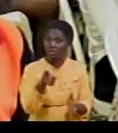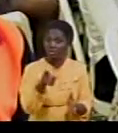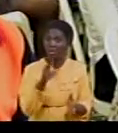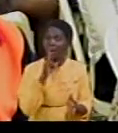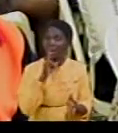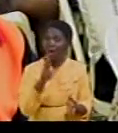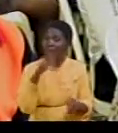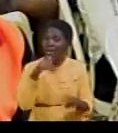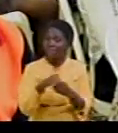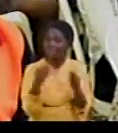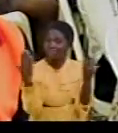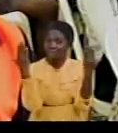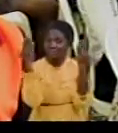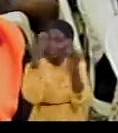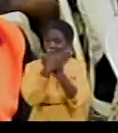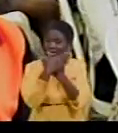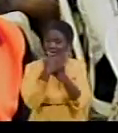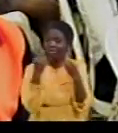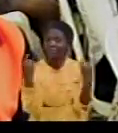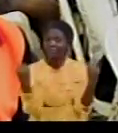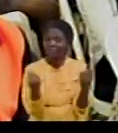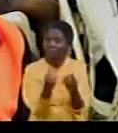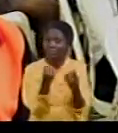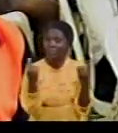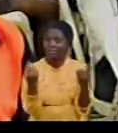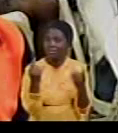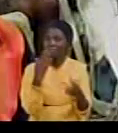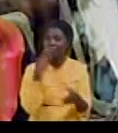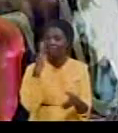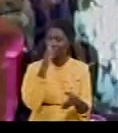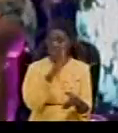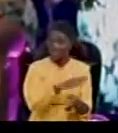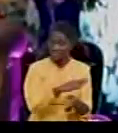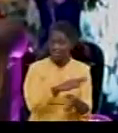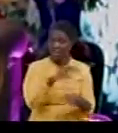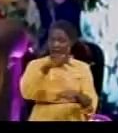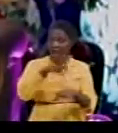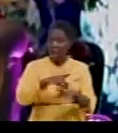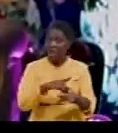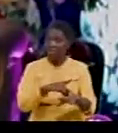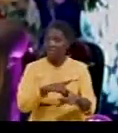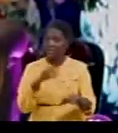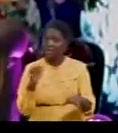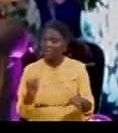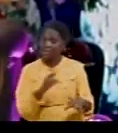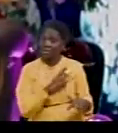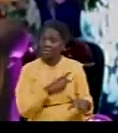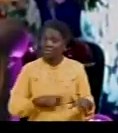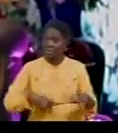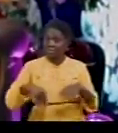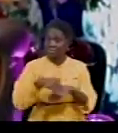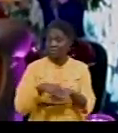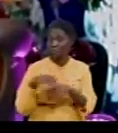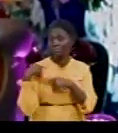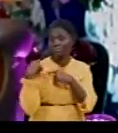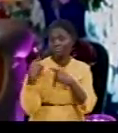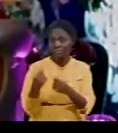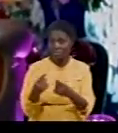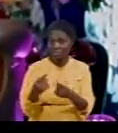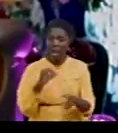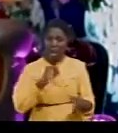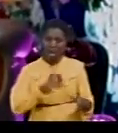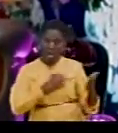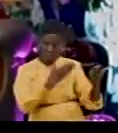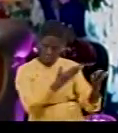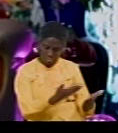dark, sinful, evil, earthly kingdom. I extend the favor